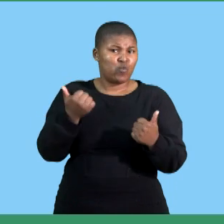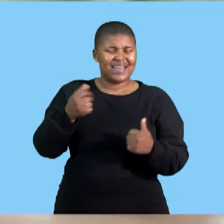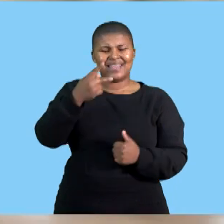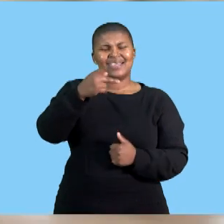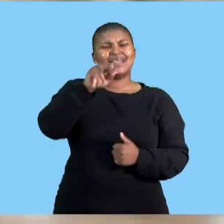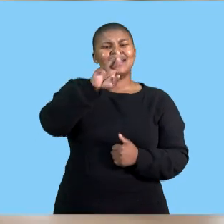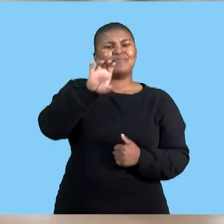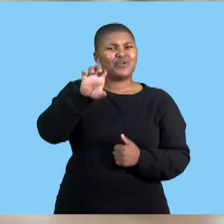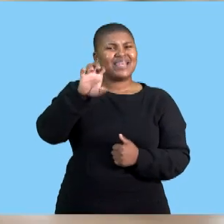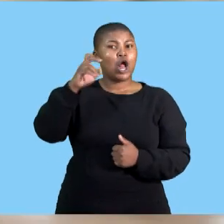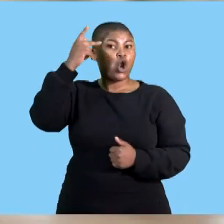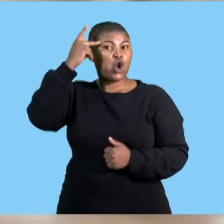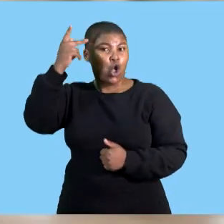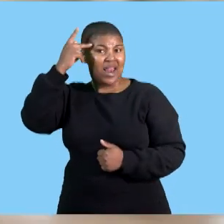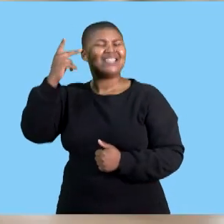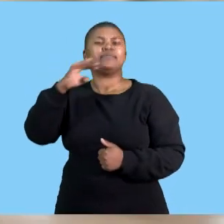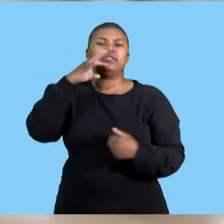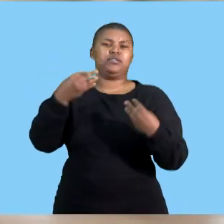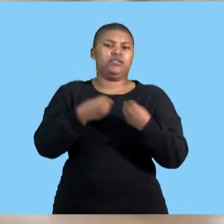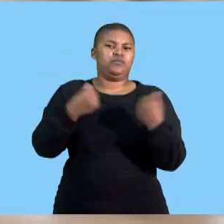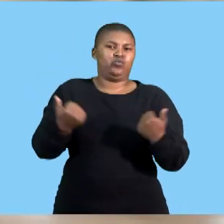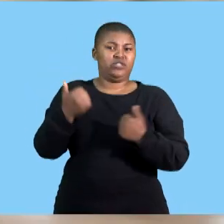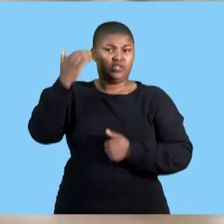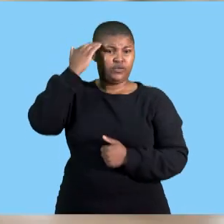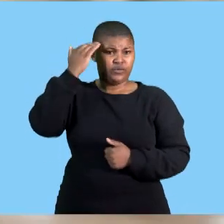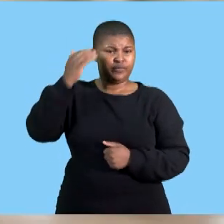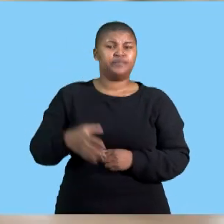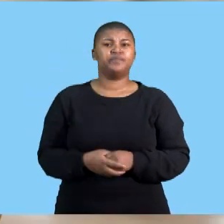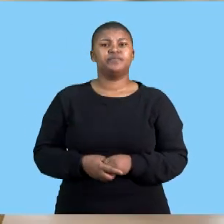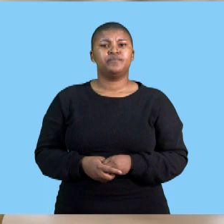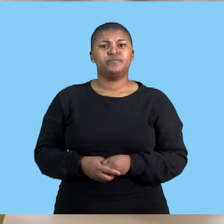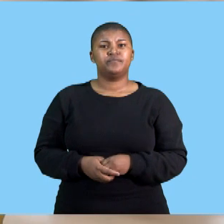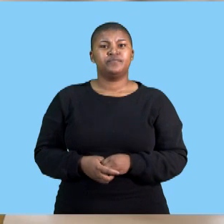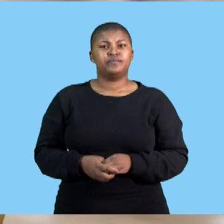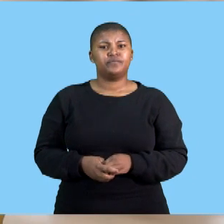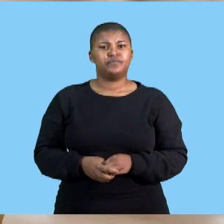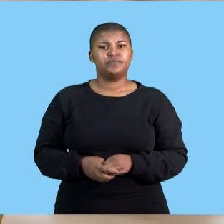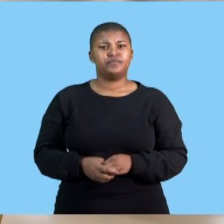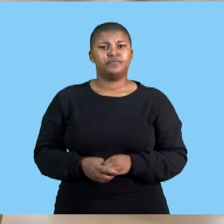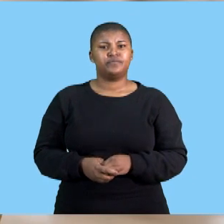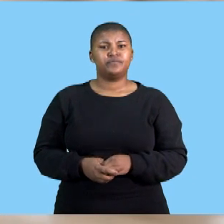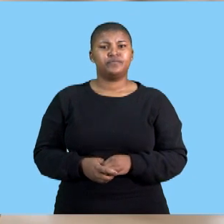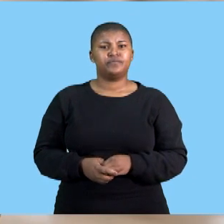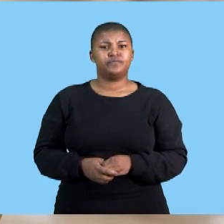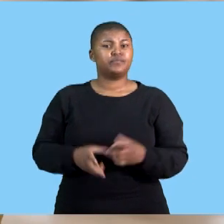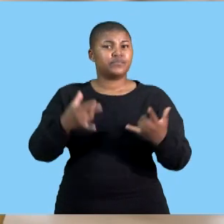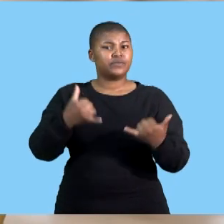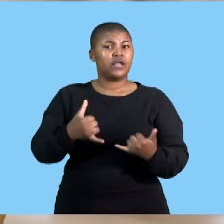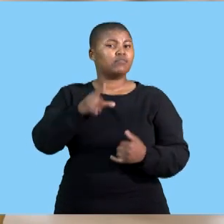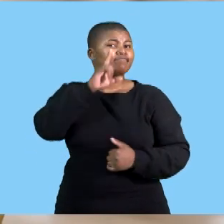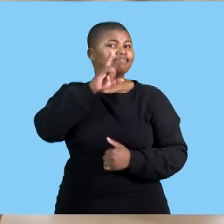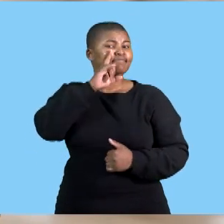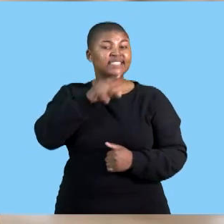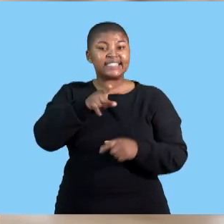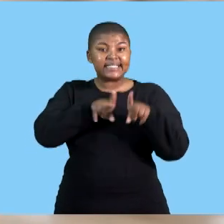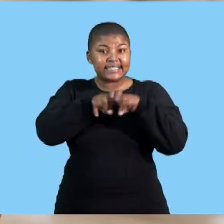pre-knowledge, we are referring to the knowledge that you should be knowing by now before we start the lesson. Now, let's look at the pre-knowledge practice. Let